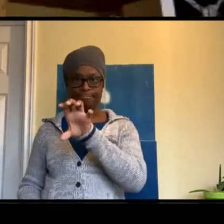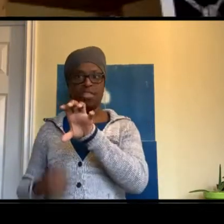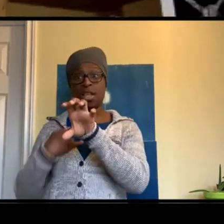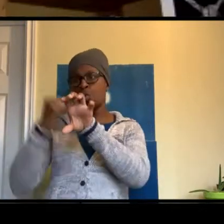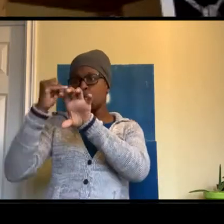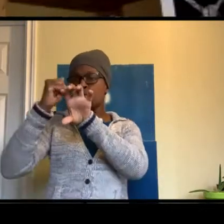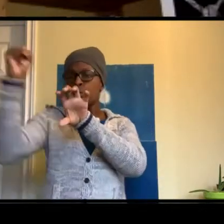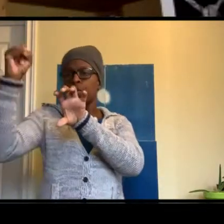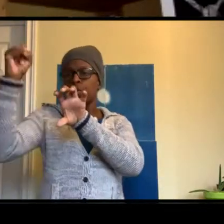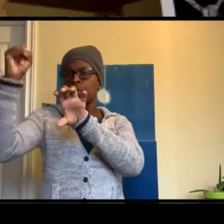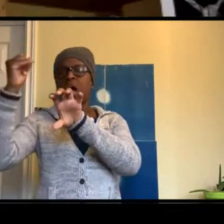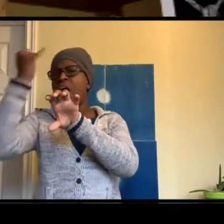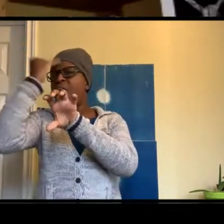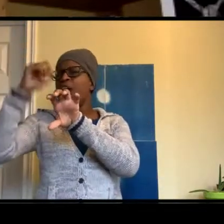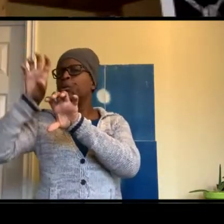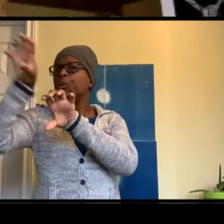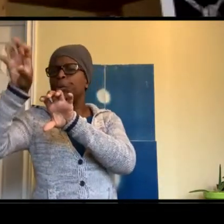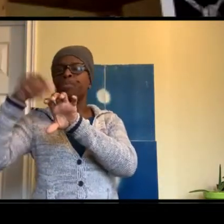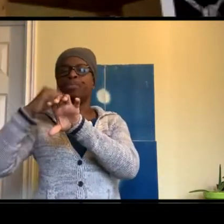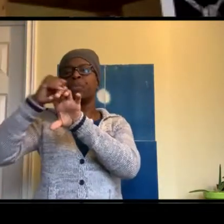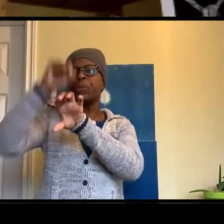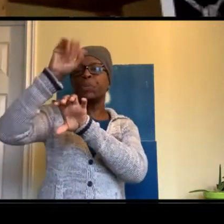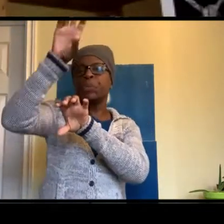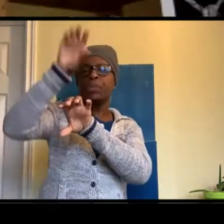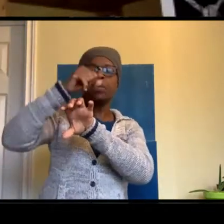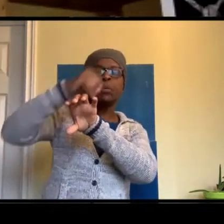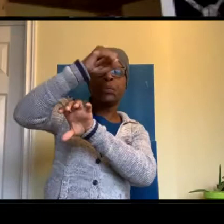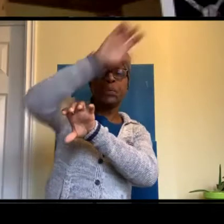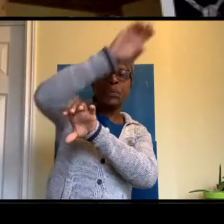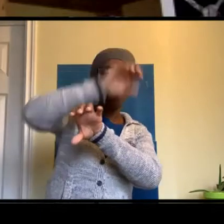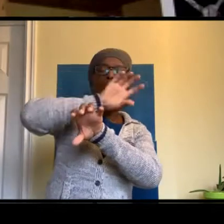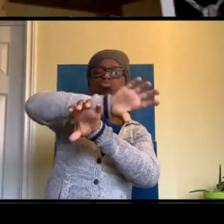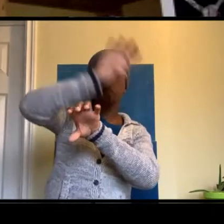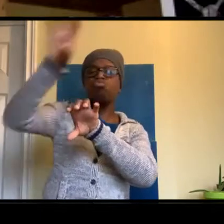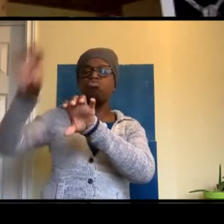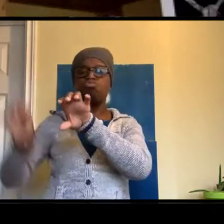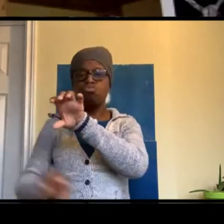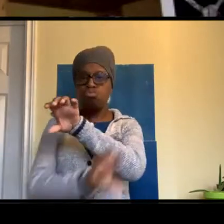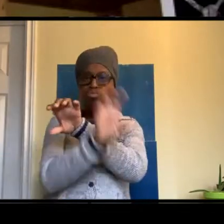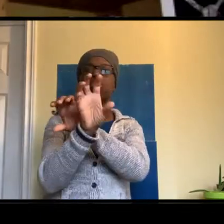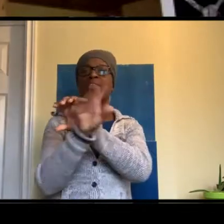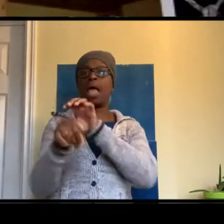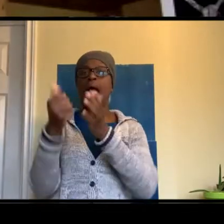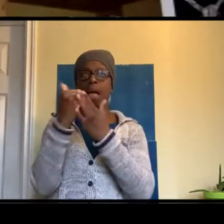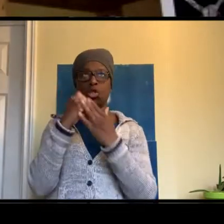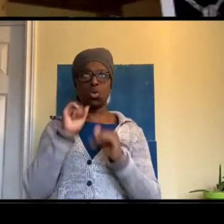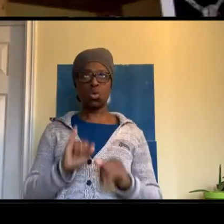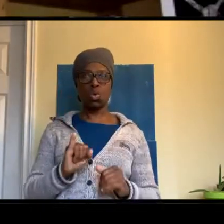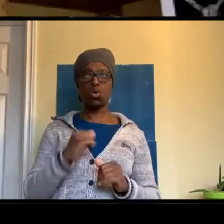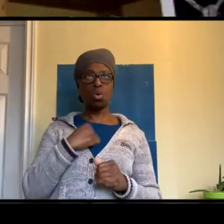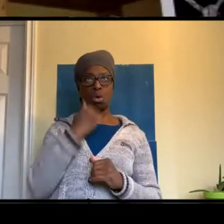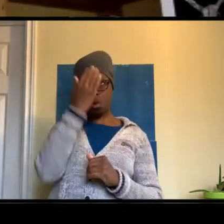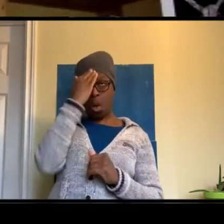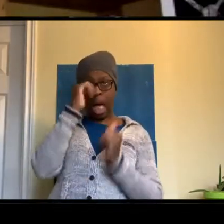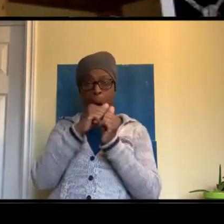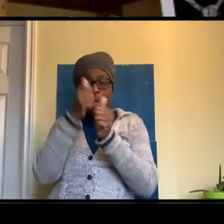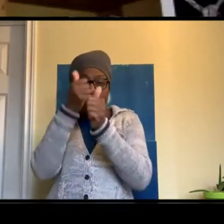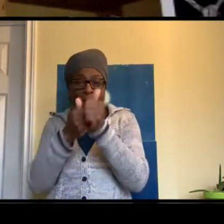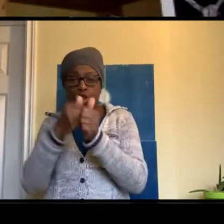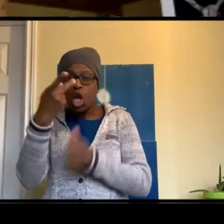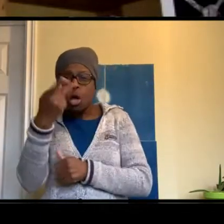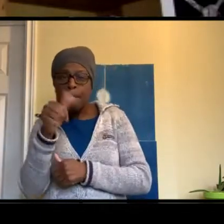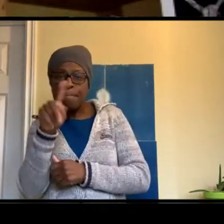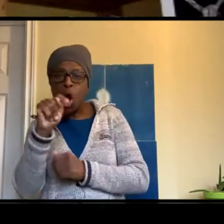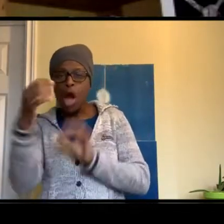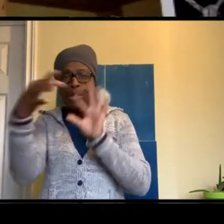It's sort of another take on what a lot of people do with index cards when they'll break a project down and write down the bits and pieces and the important parts on index cards